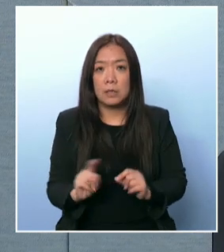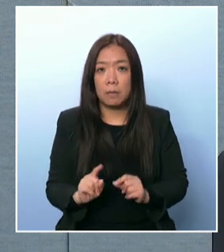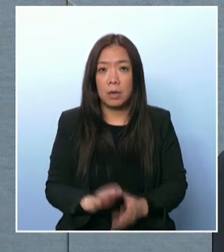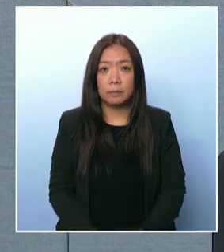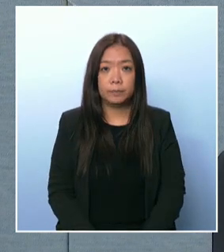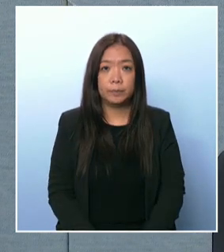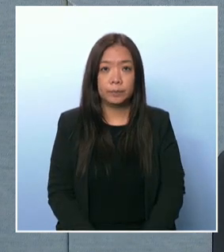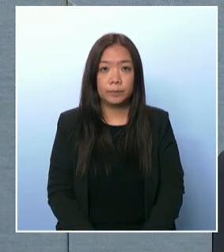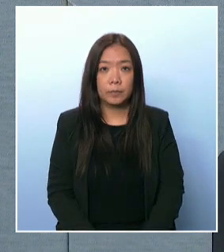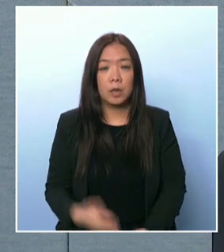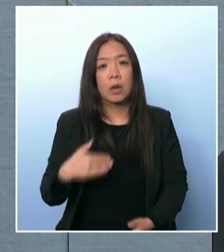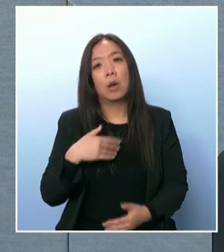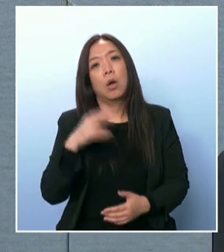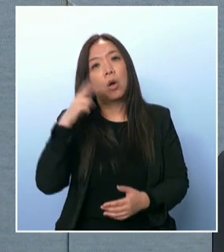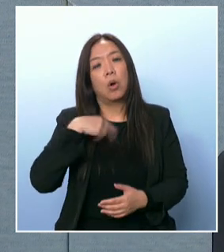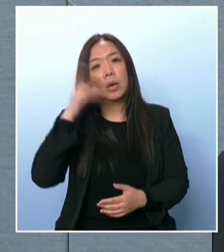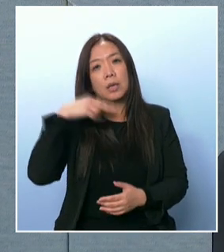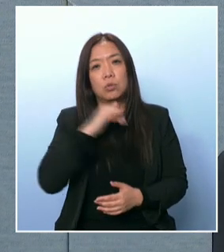oil.